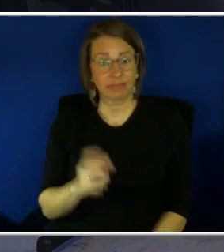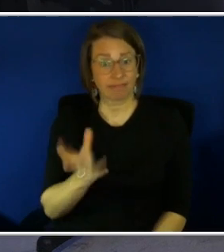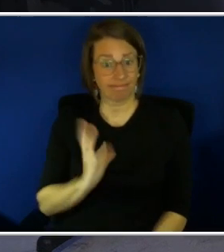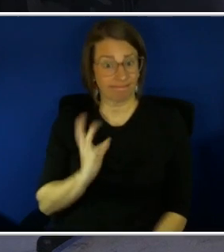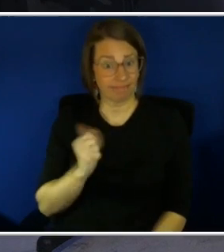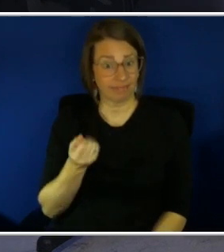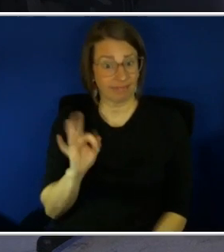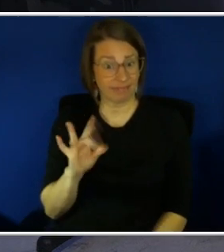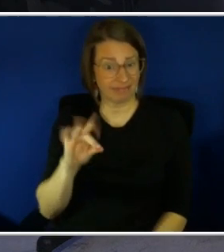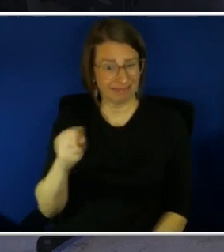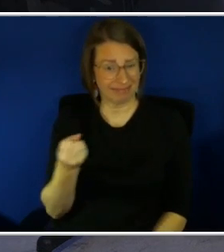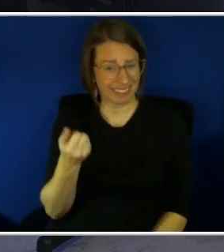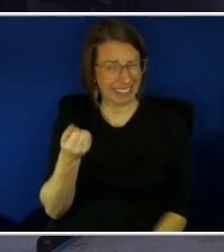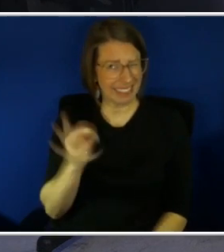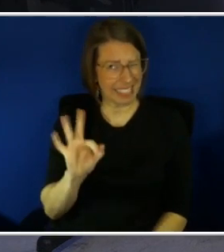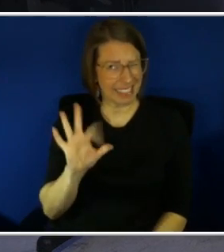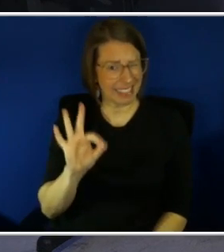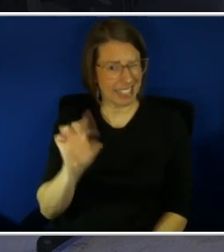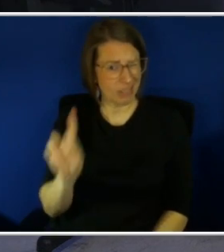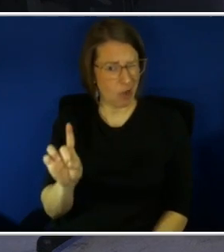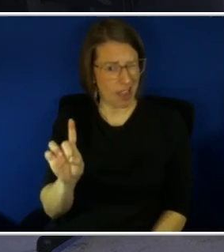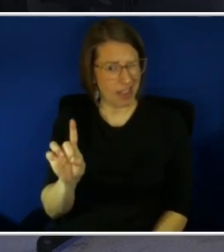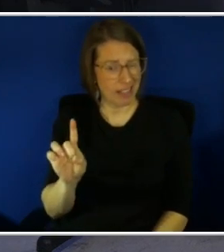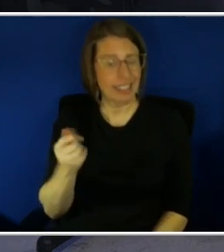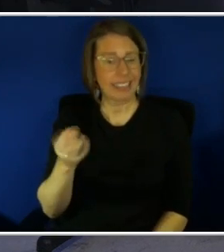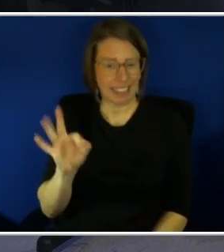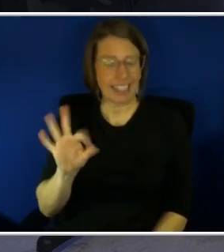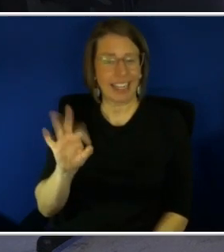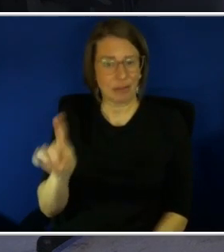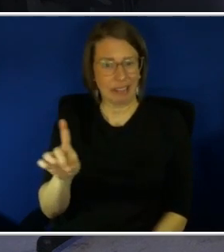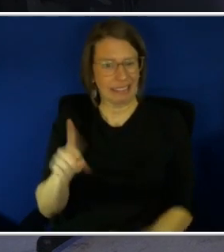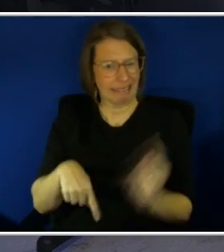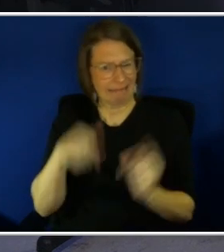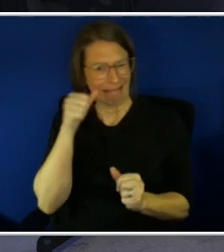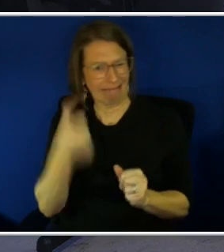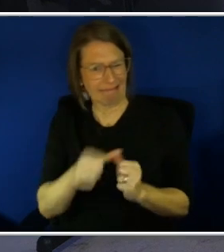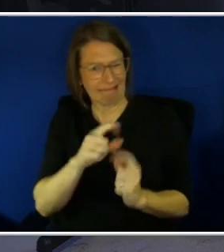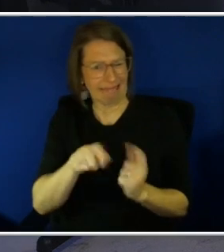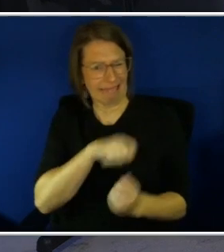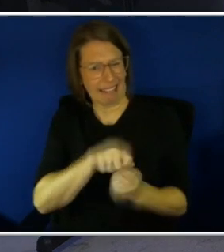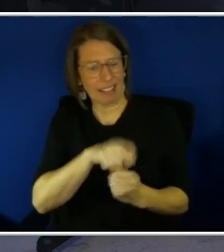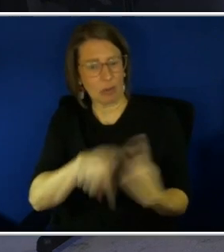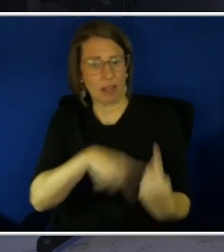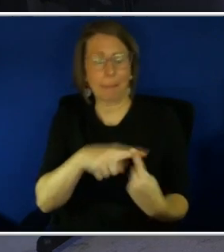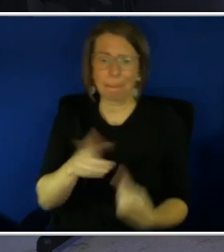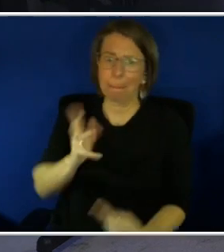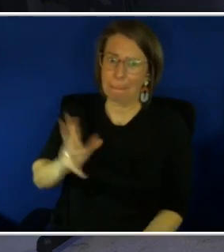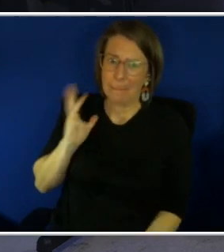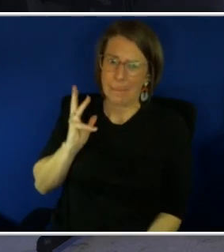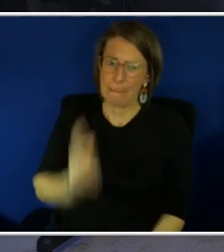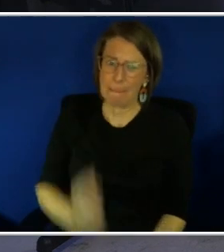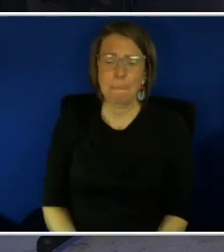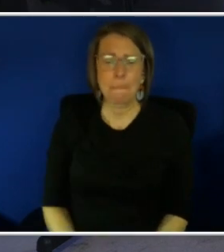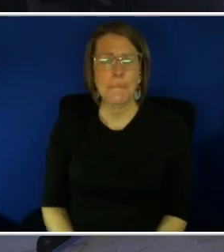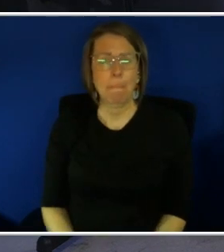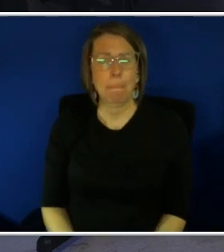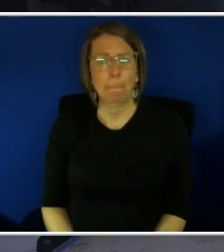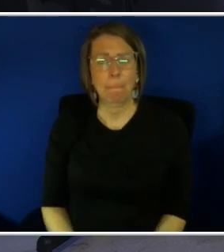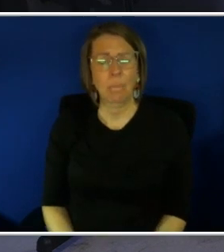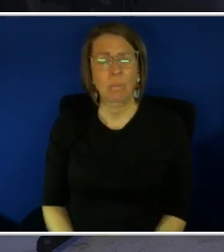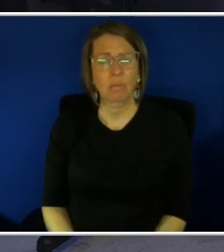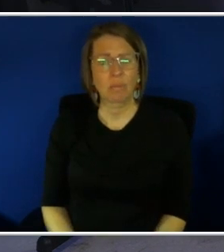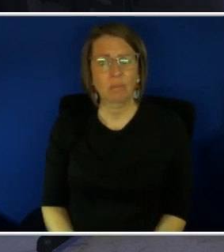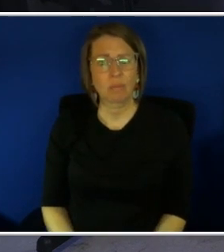hit. 91. Okay, I couldn't quite remember when Desert Storm took place. It's been a while. Yeah. So how did